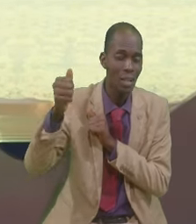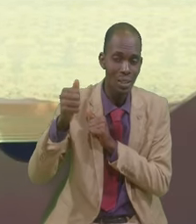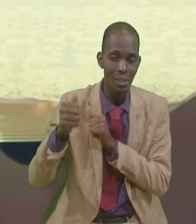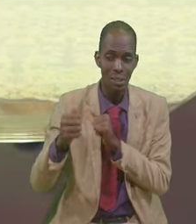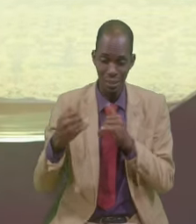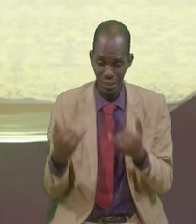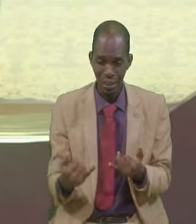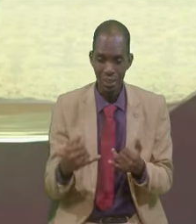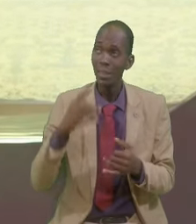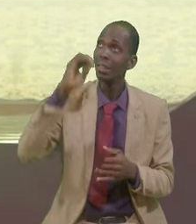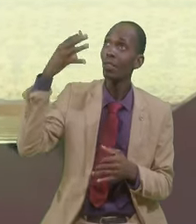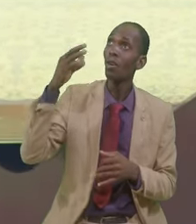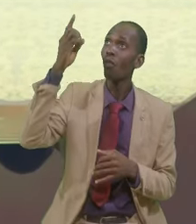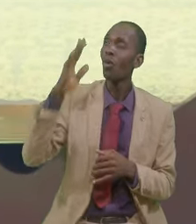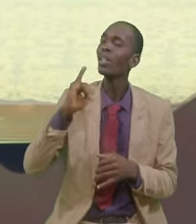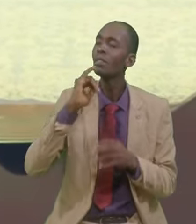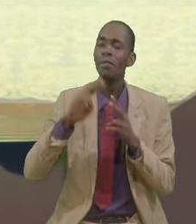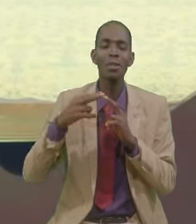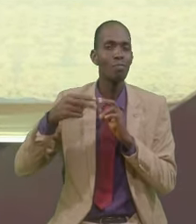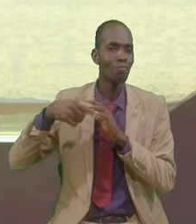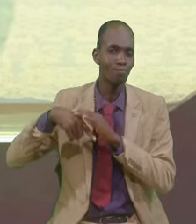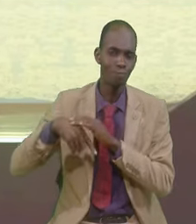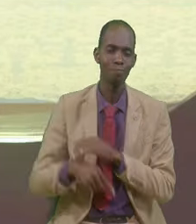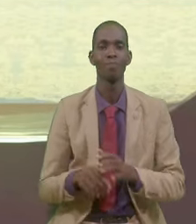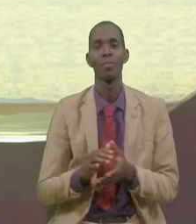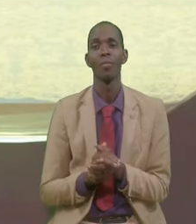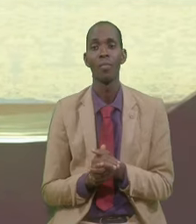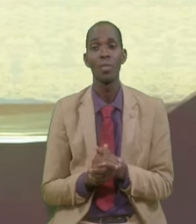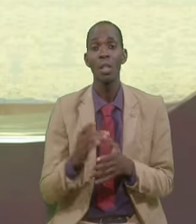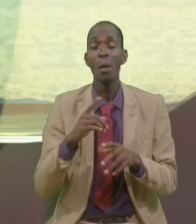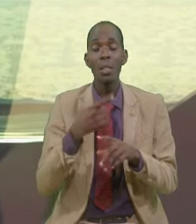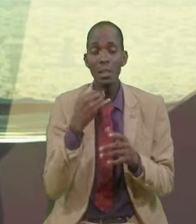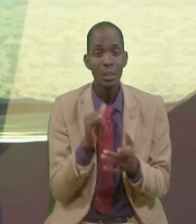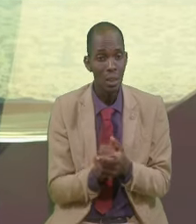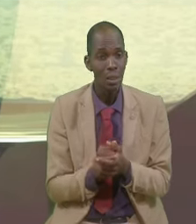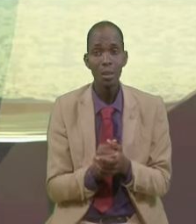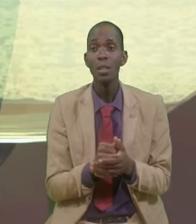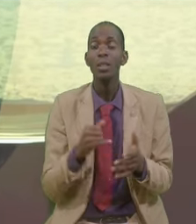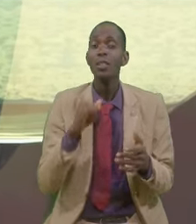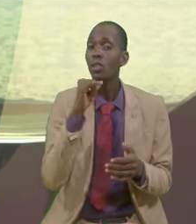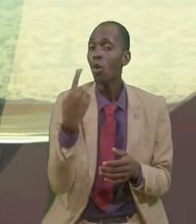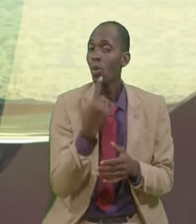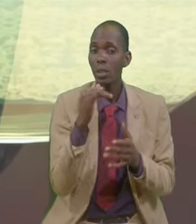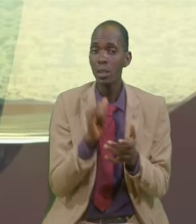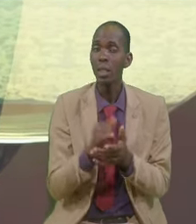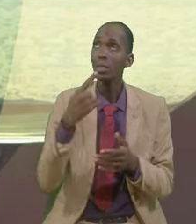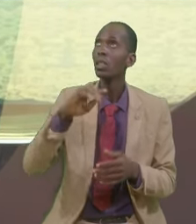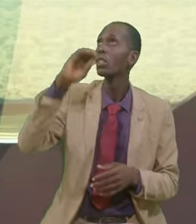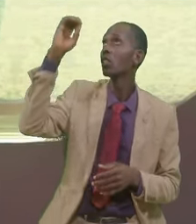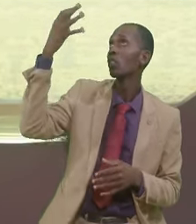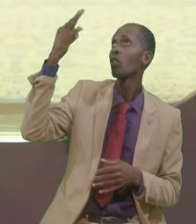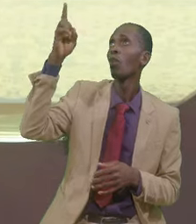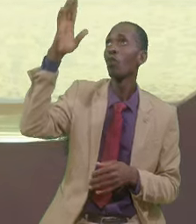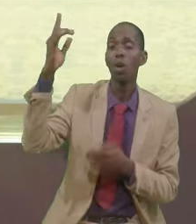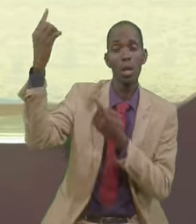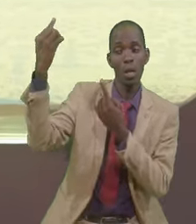way of the Lord, and it's a terrible sin that he had done. But he says now, it's not only that the grace of God came to save me,